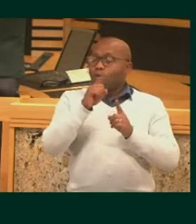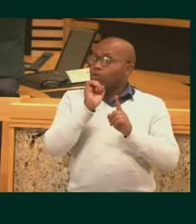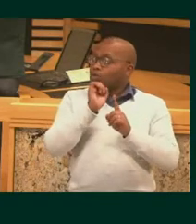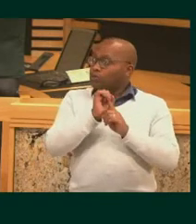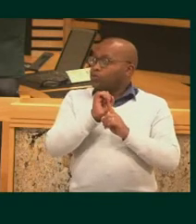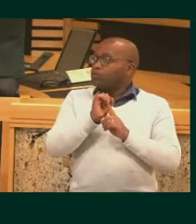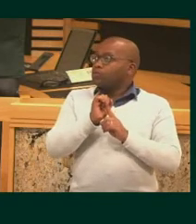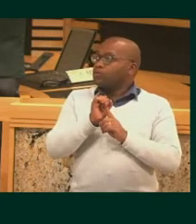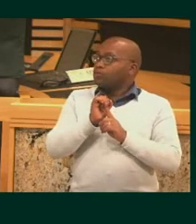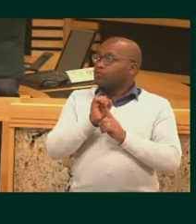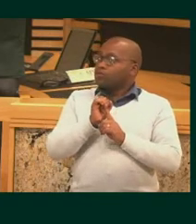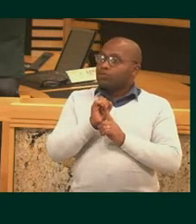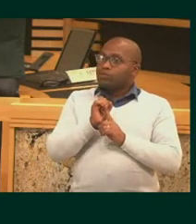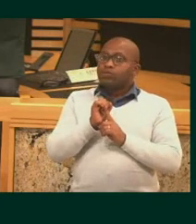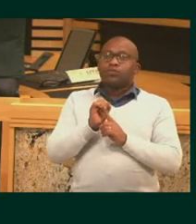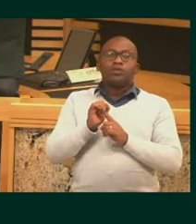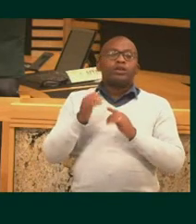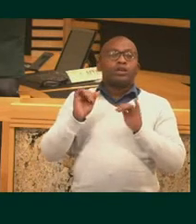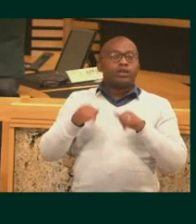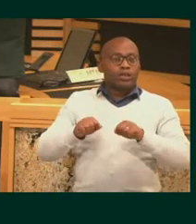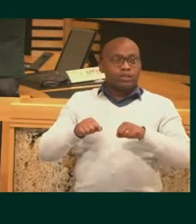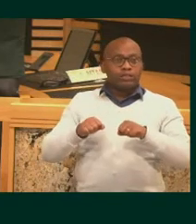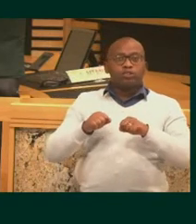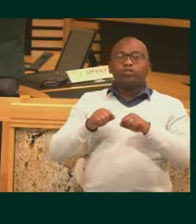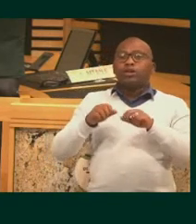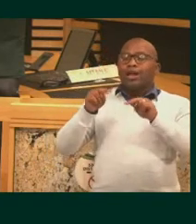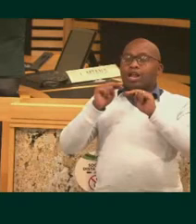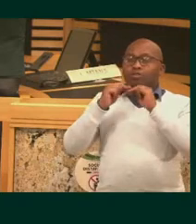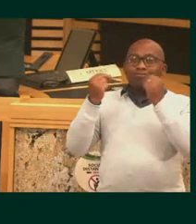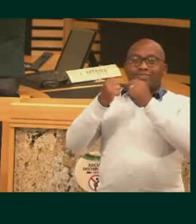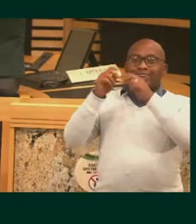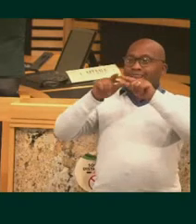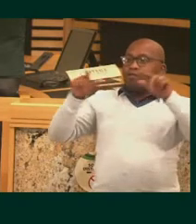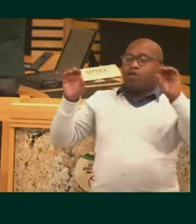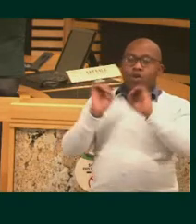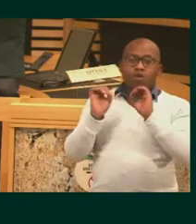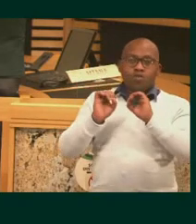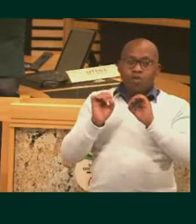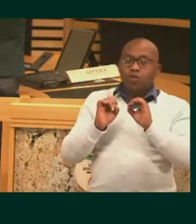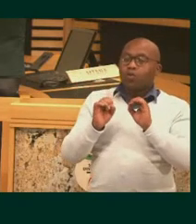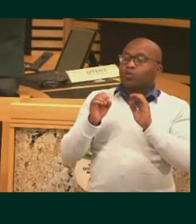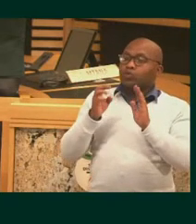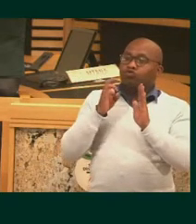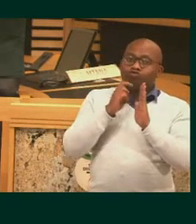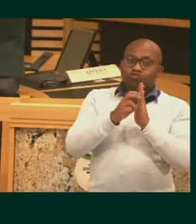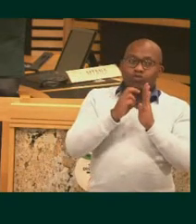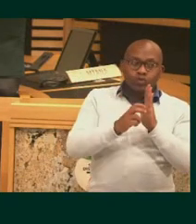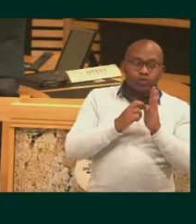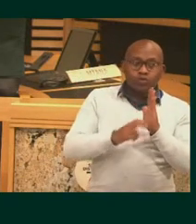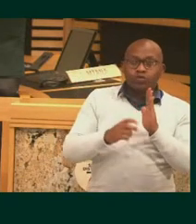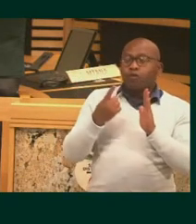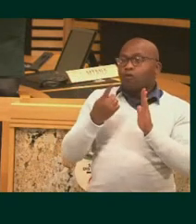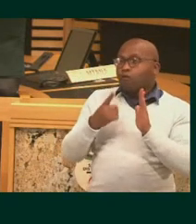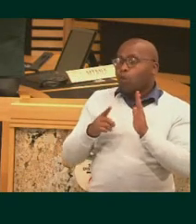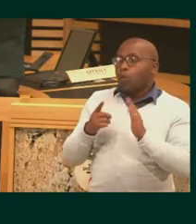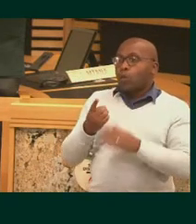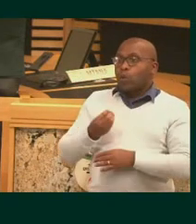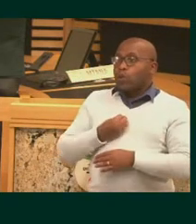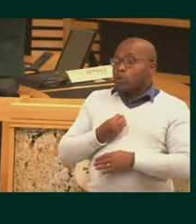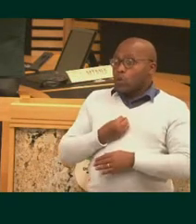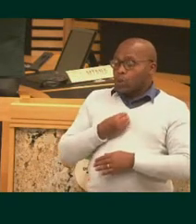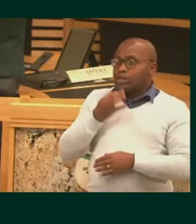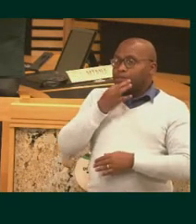well there are no regulations or policy at a national level that deals specifically with preferential procurement for youth but the